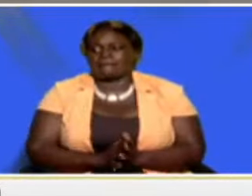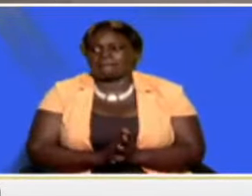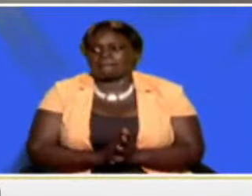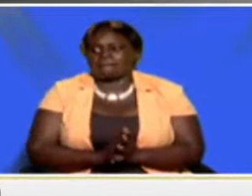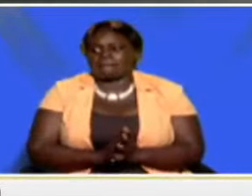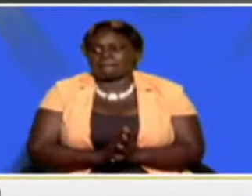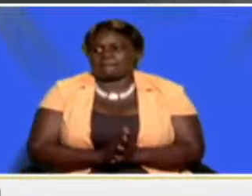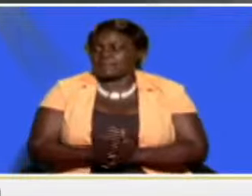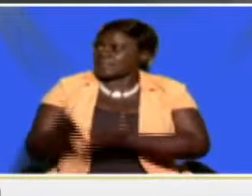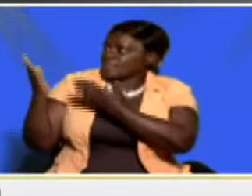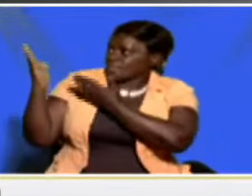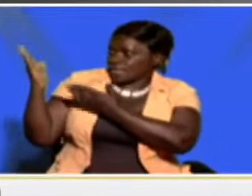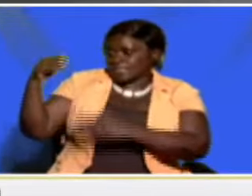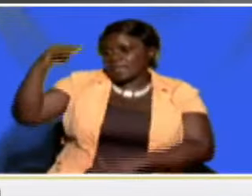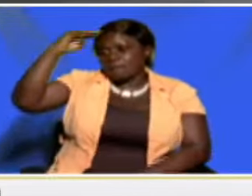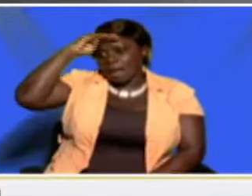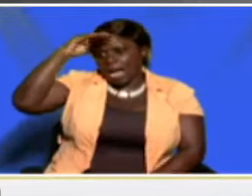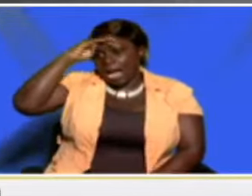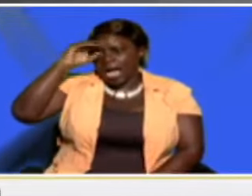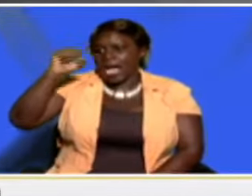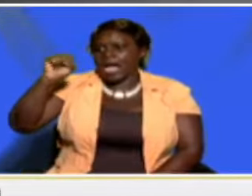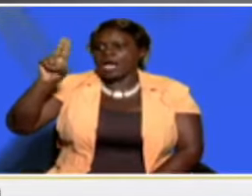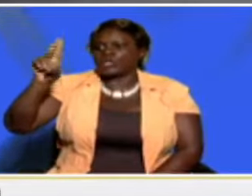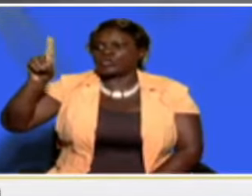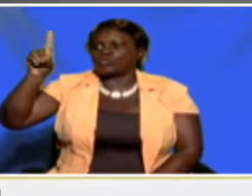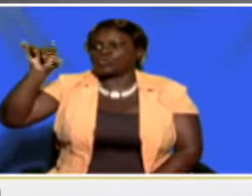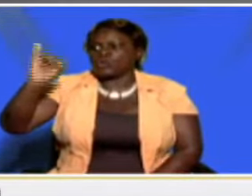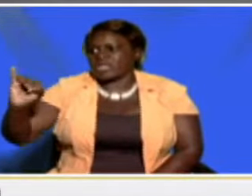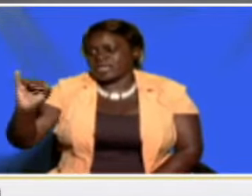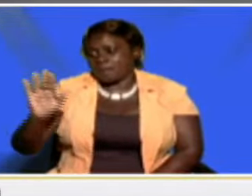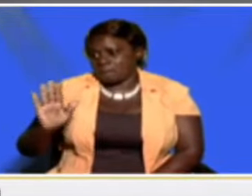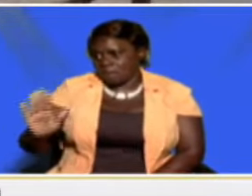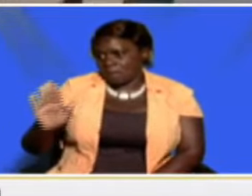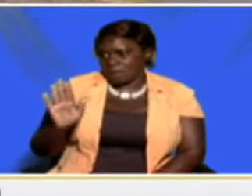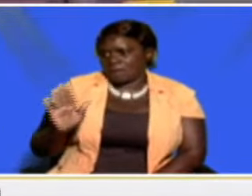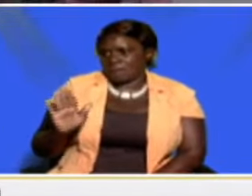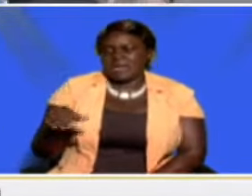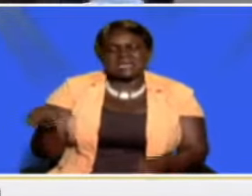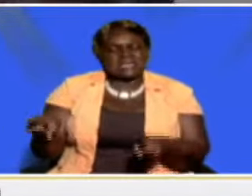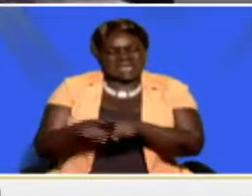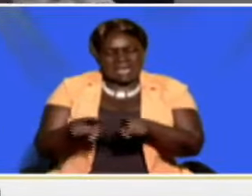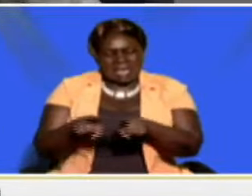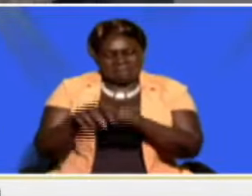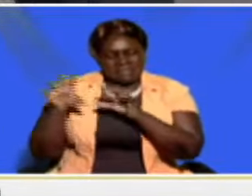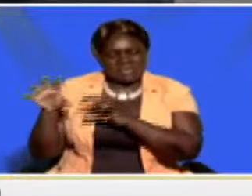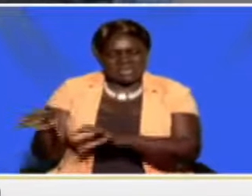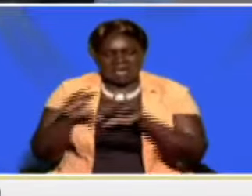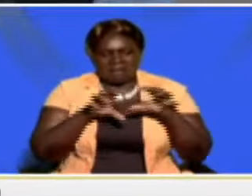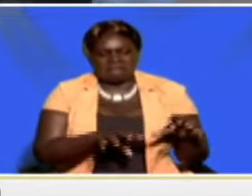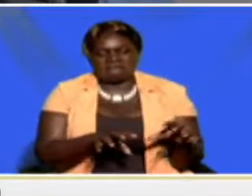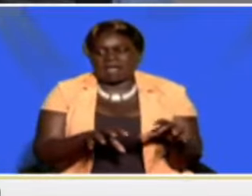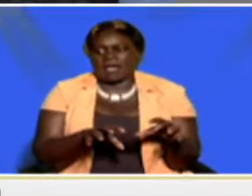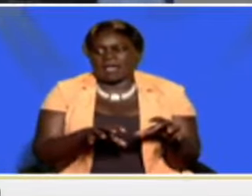Club Timber XO, that is rumored to belong to a key Ruto ally, bore the brunt of the angry protesters as the